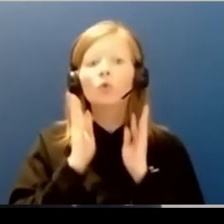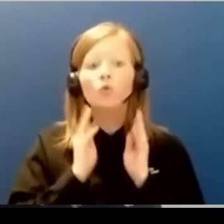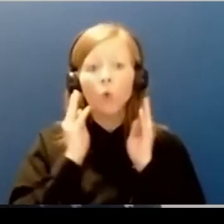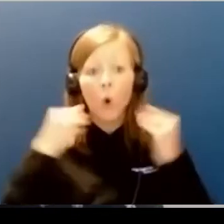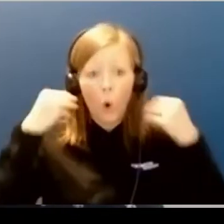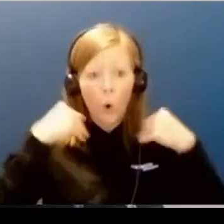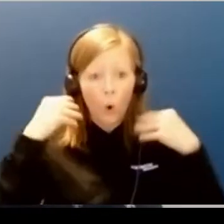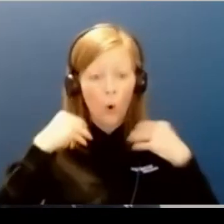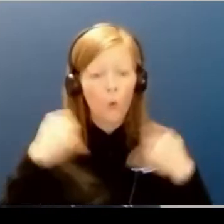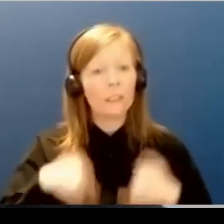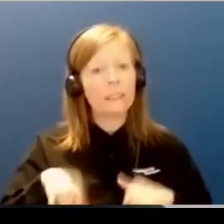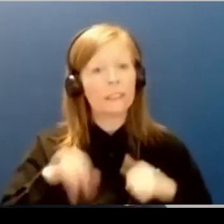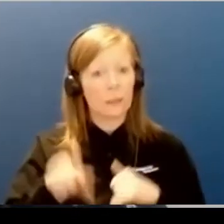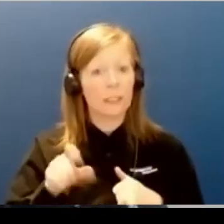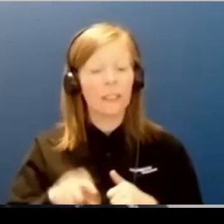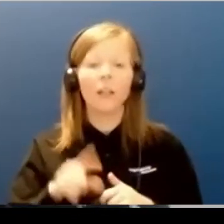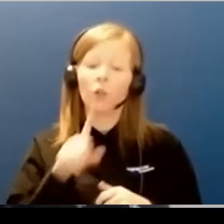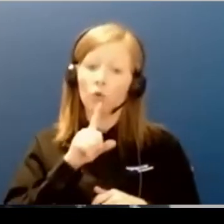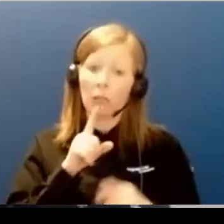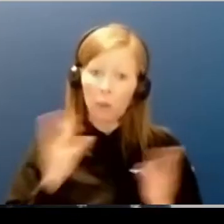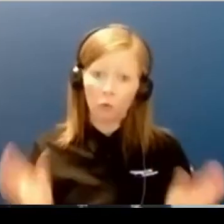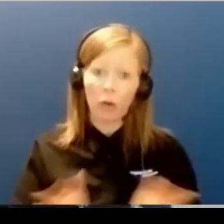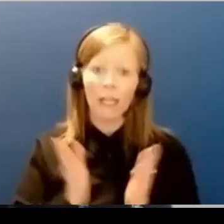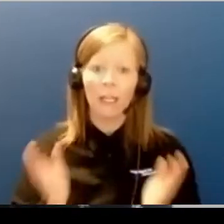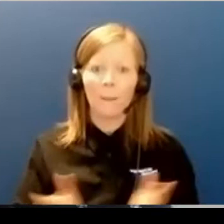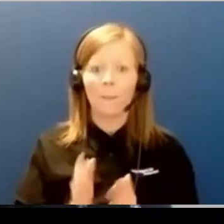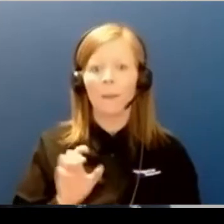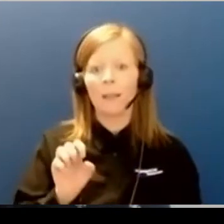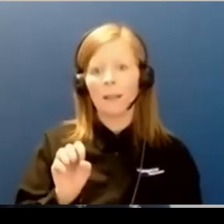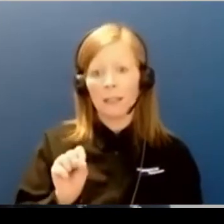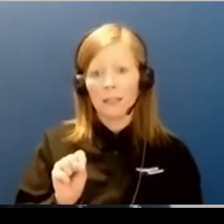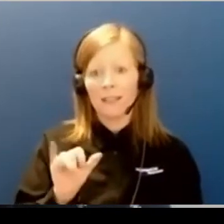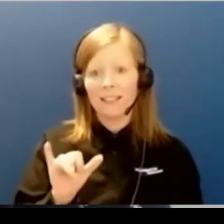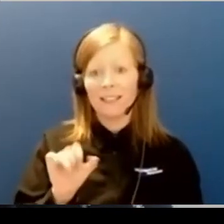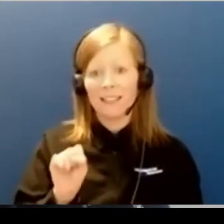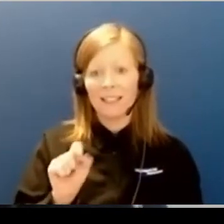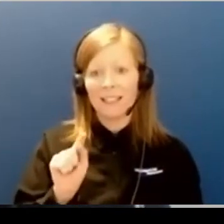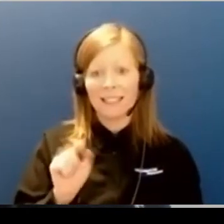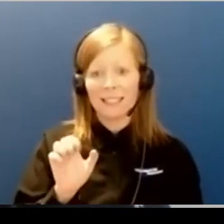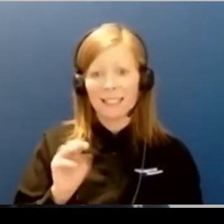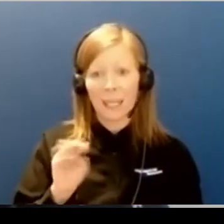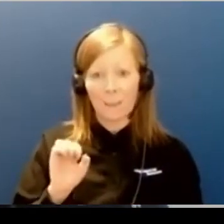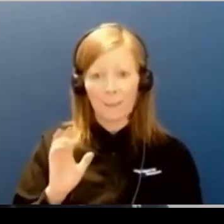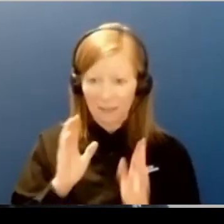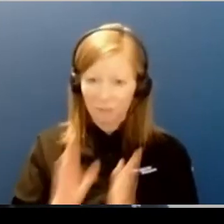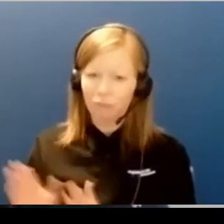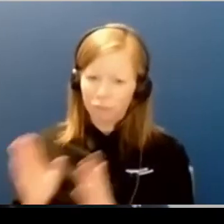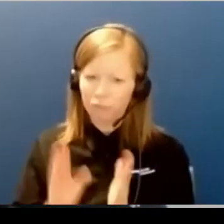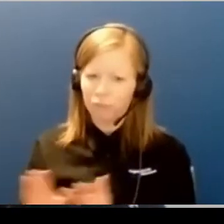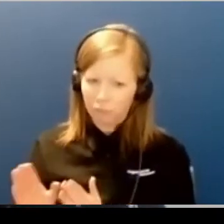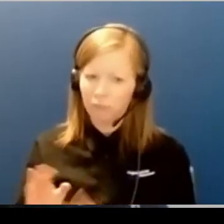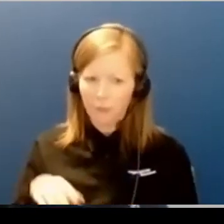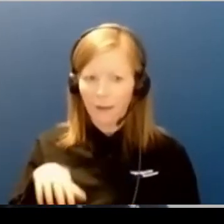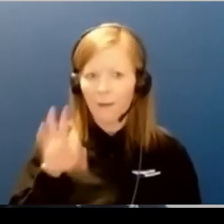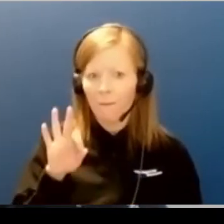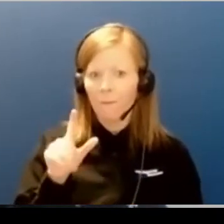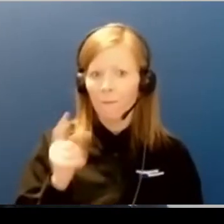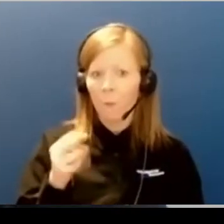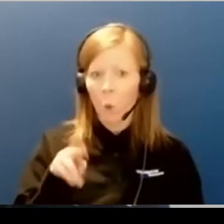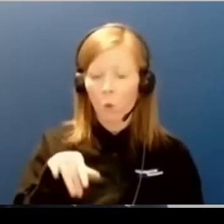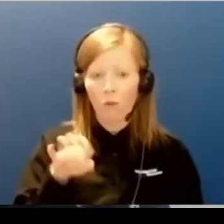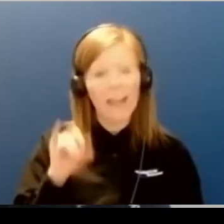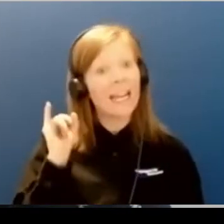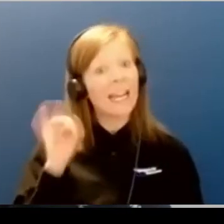jaws. That's why we actually recommend systemic fluoride many times. So if they swallow a tiny bit every time you brush your teeth, it's